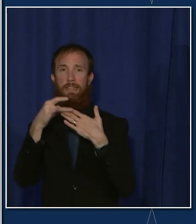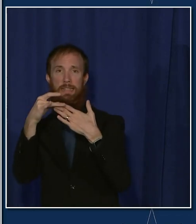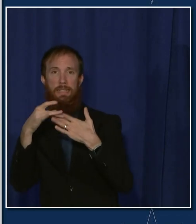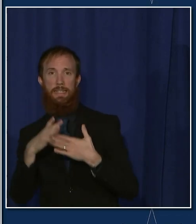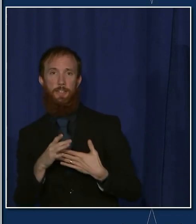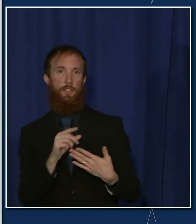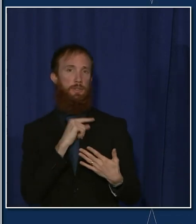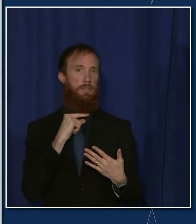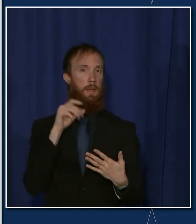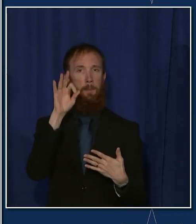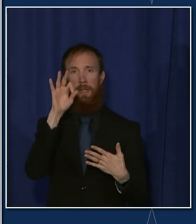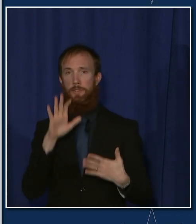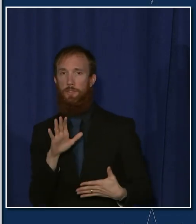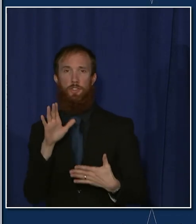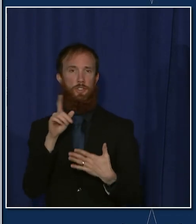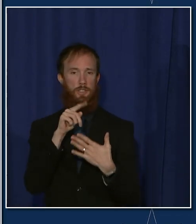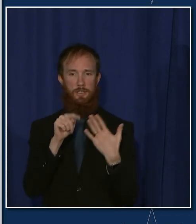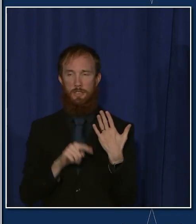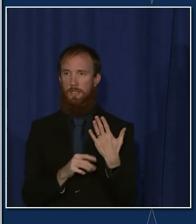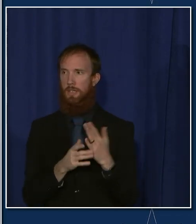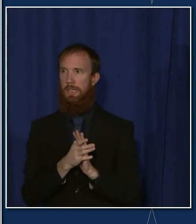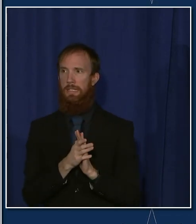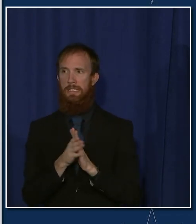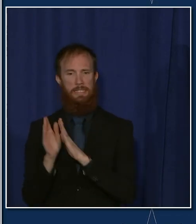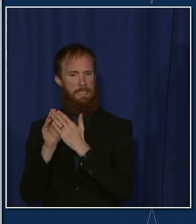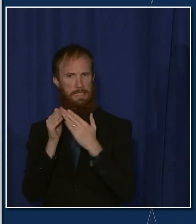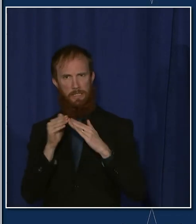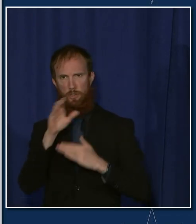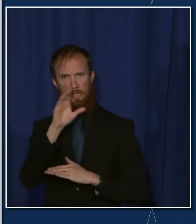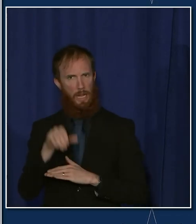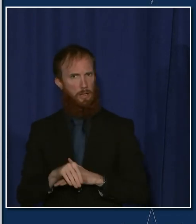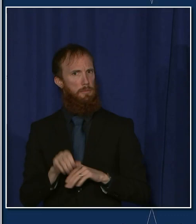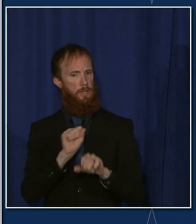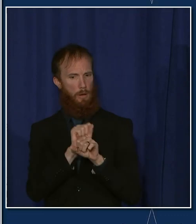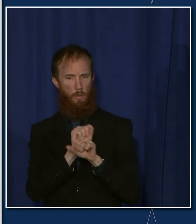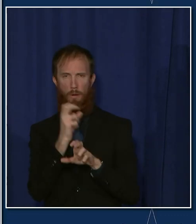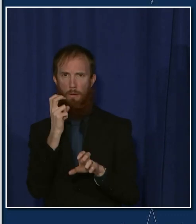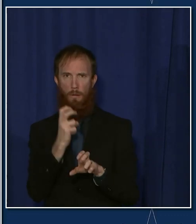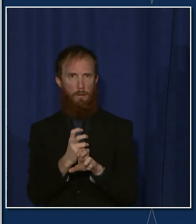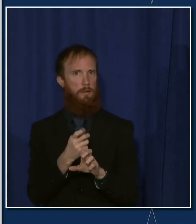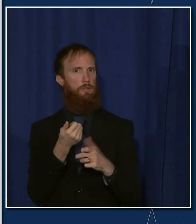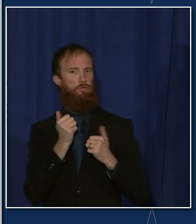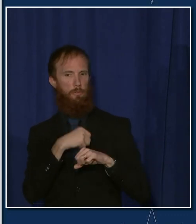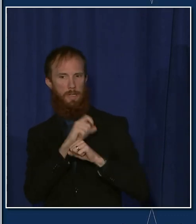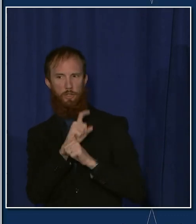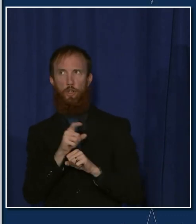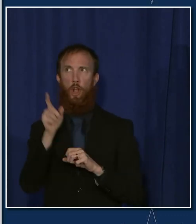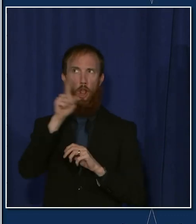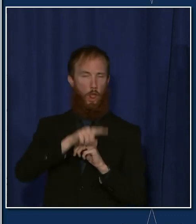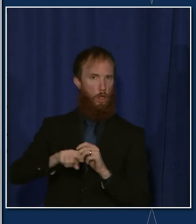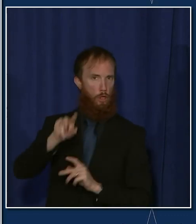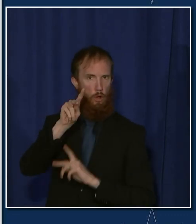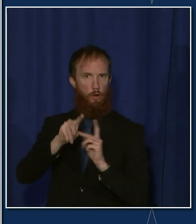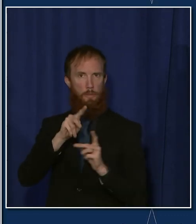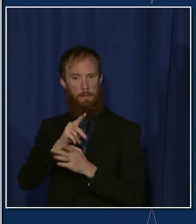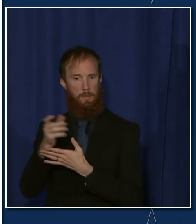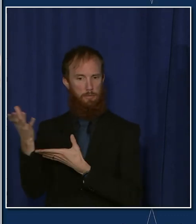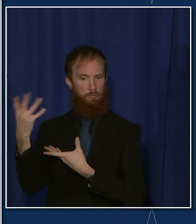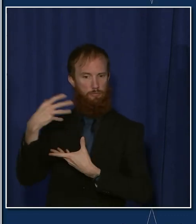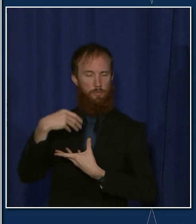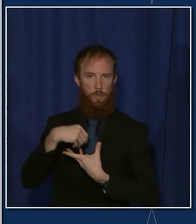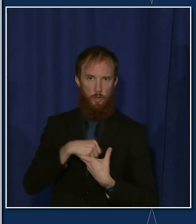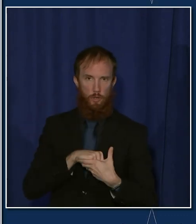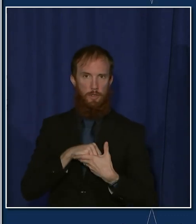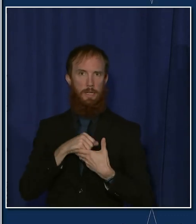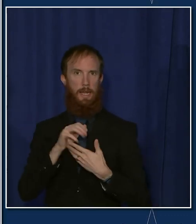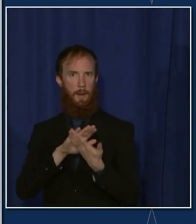so forth. And city's done a pretty good job in trying to make sure that those individuals are brought into the fold and